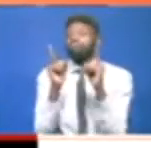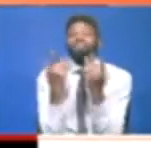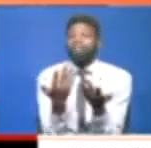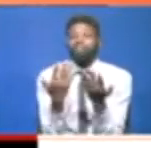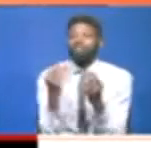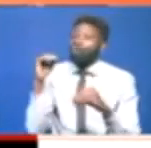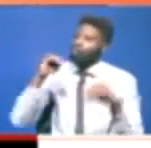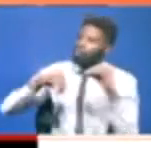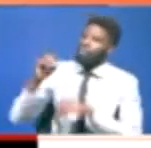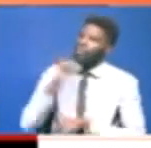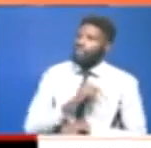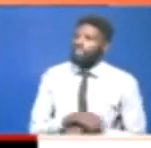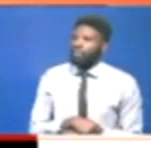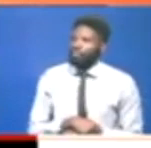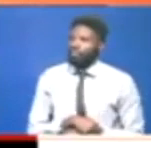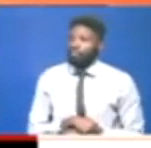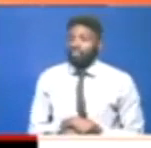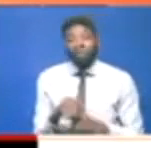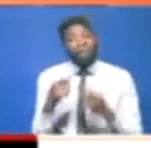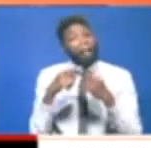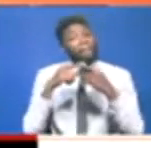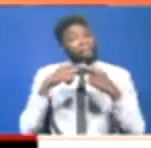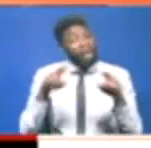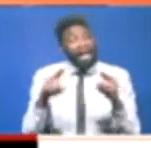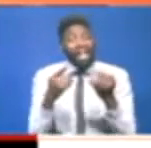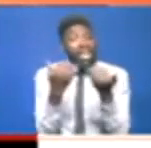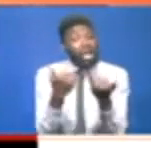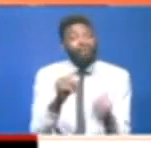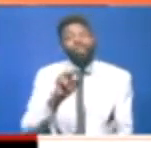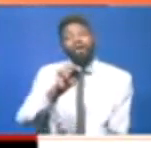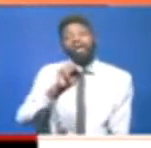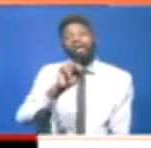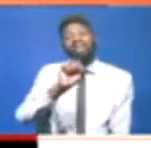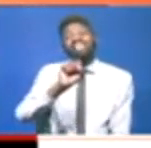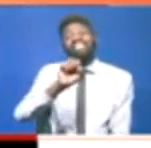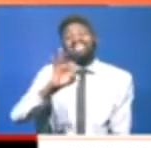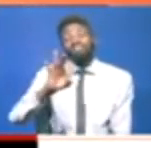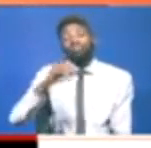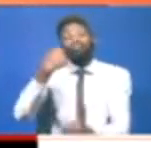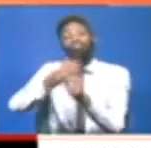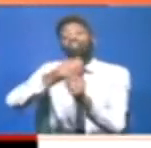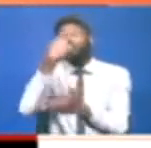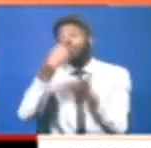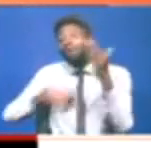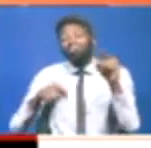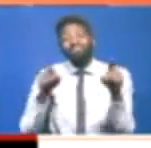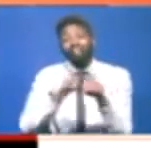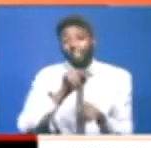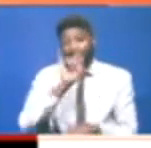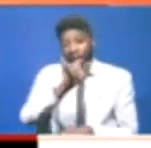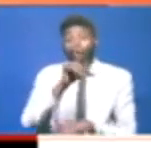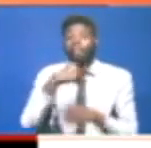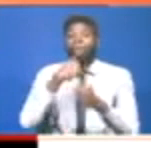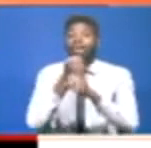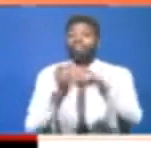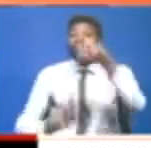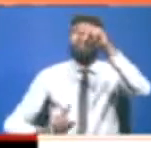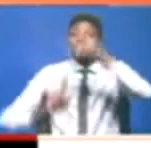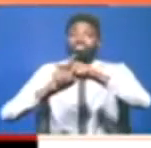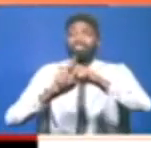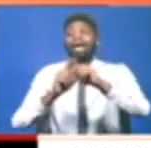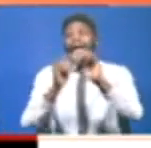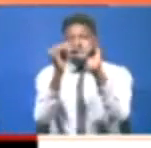moment. But what NSSF have done, and that's also what led to now the introduction of the new act